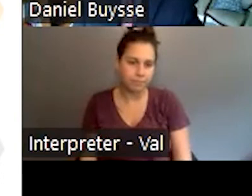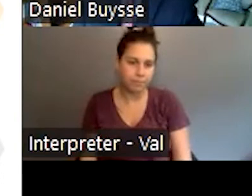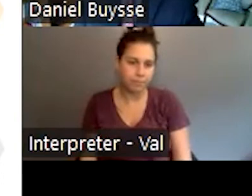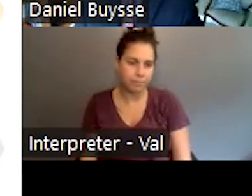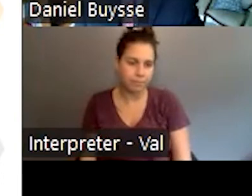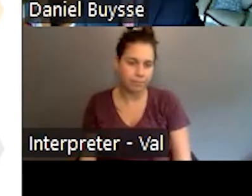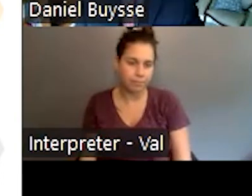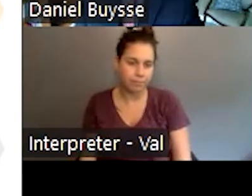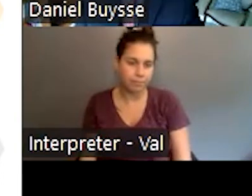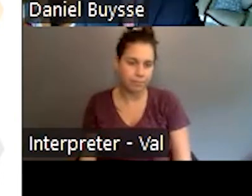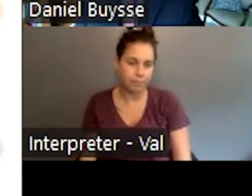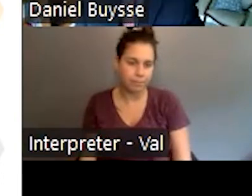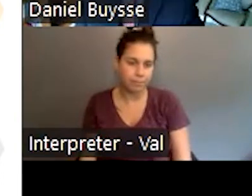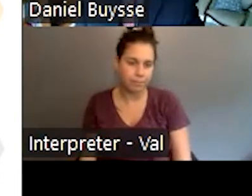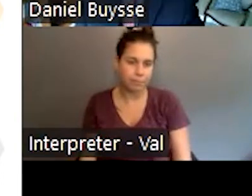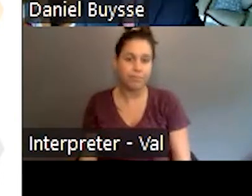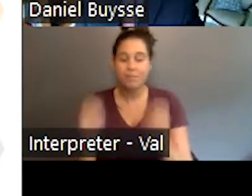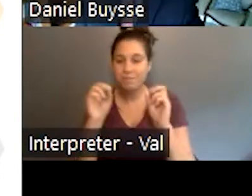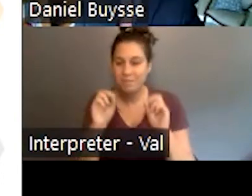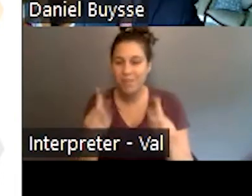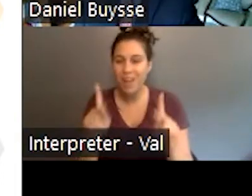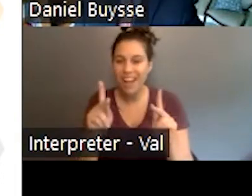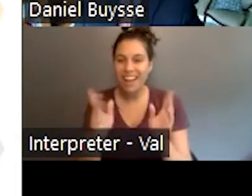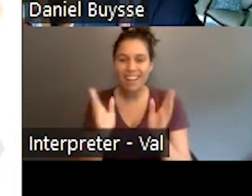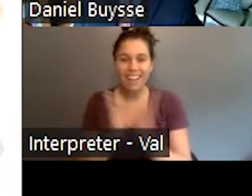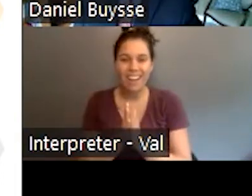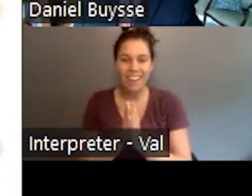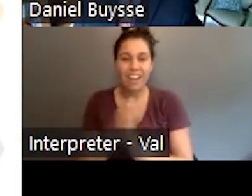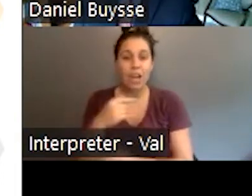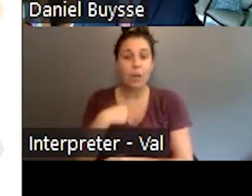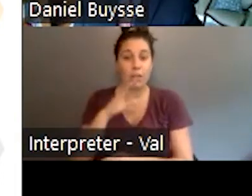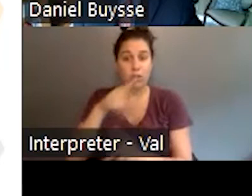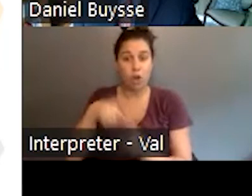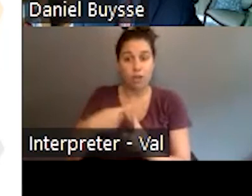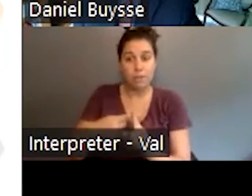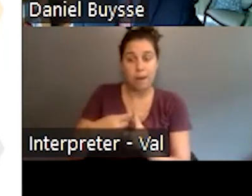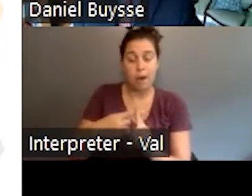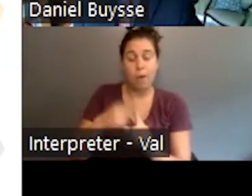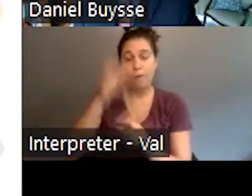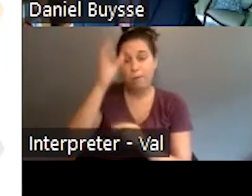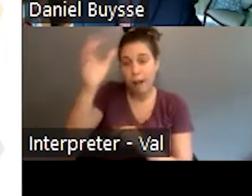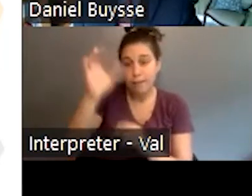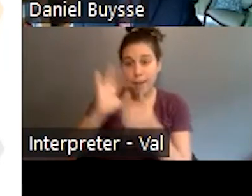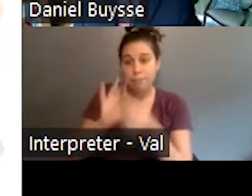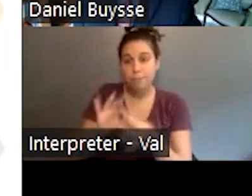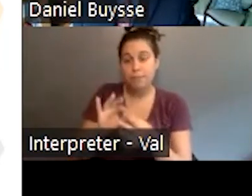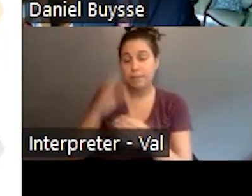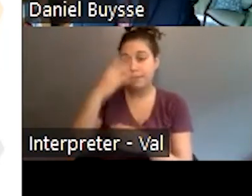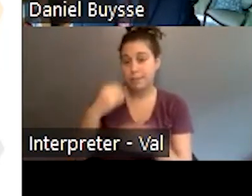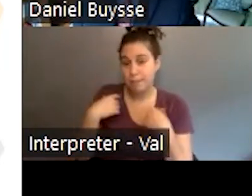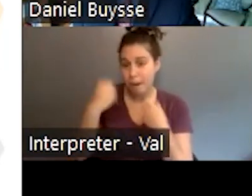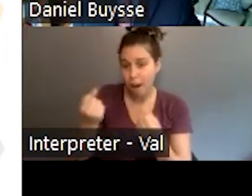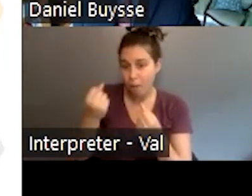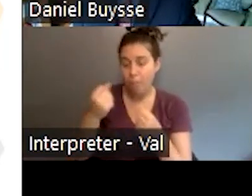All right, so we've talked about the construct of sleep health and how we might measure it with